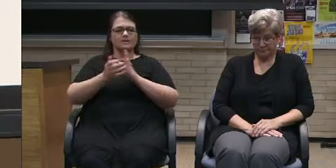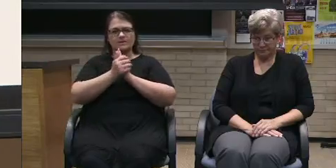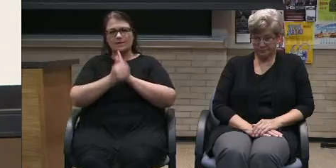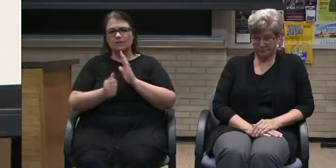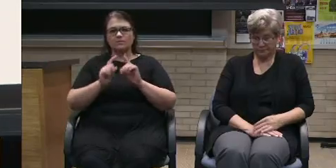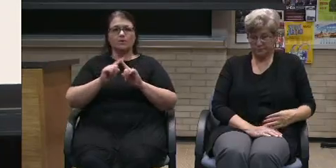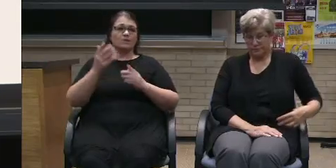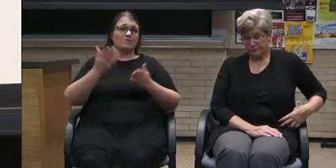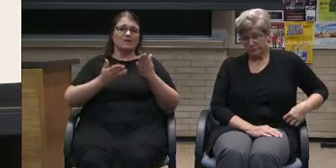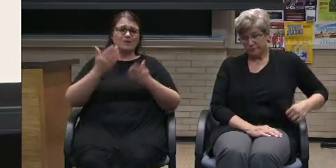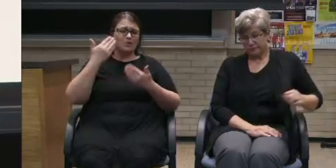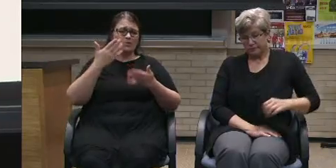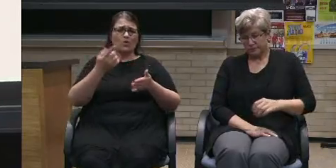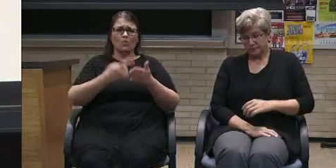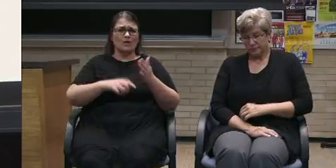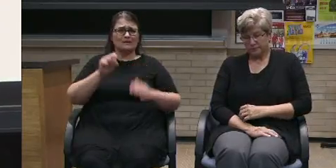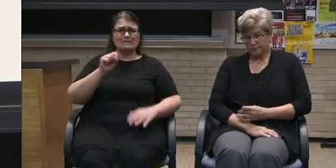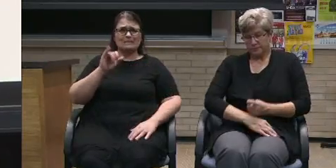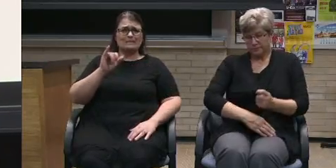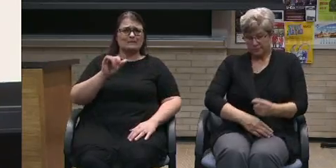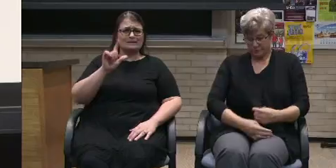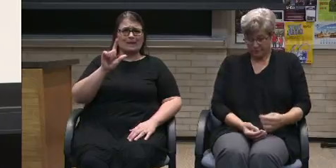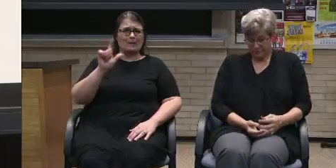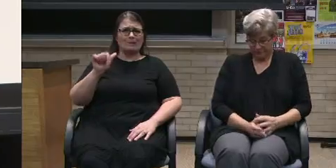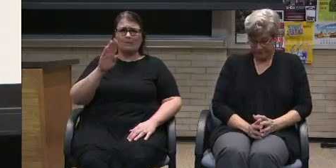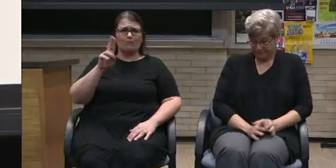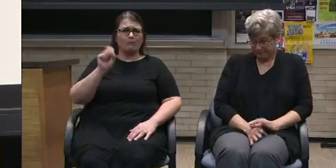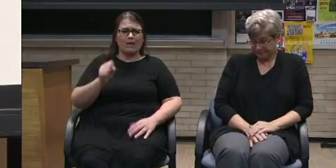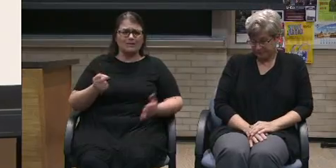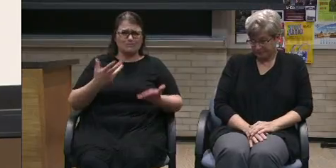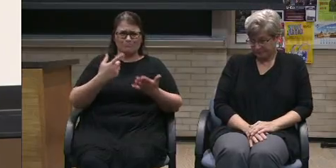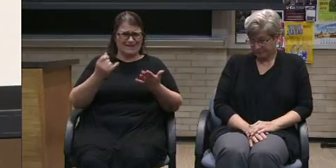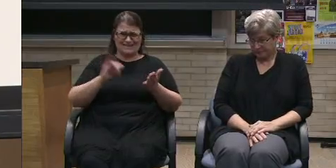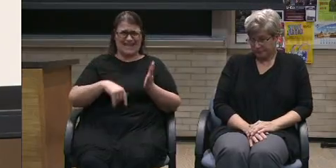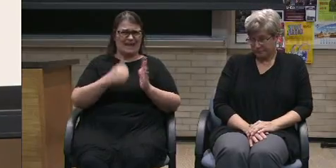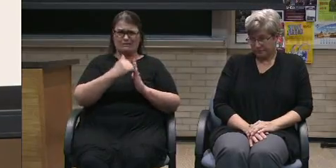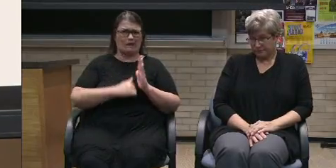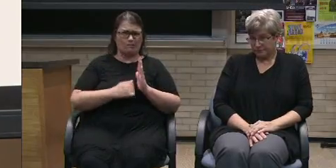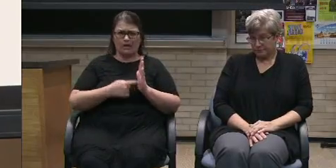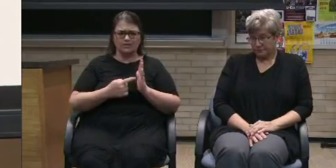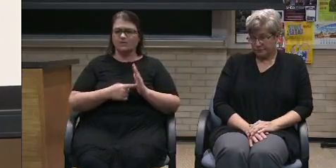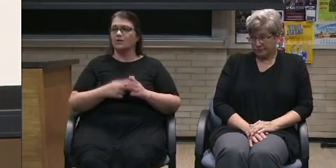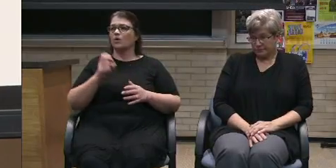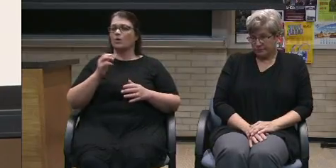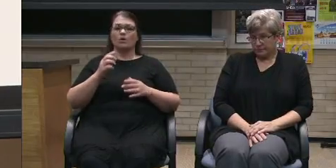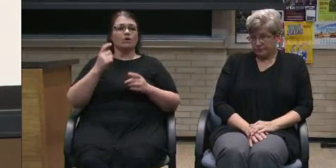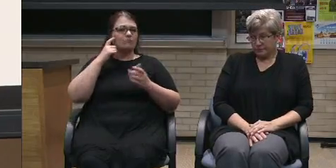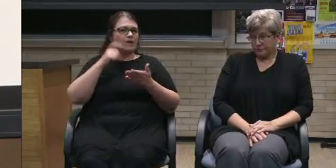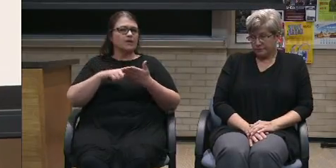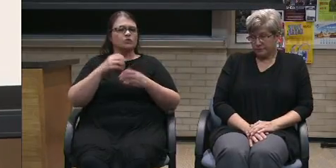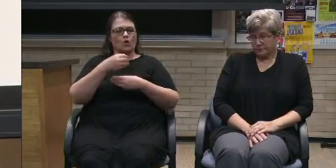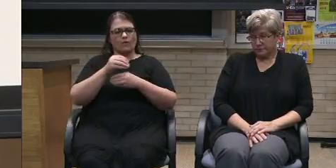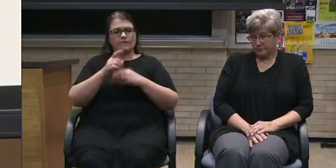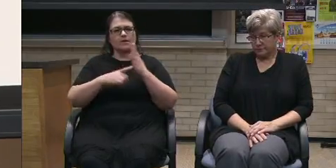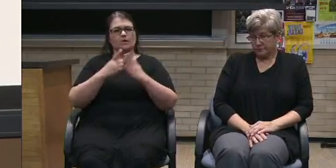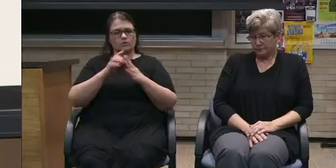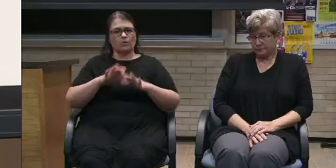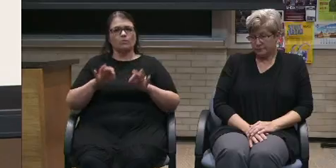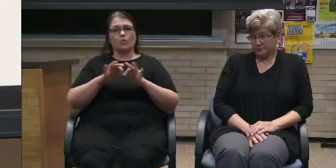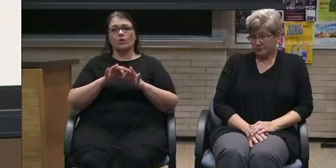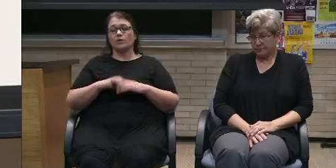and what office hours are for and so forth. Where placement may have been important, we now may be talking about prior learning